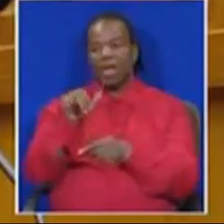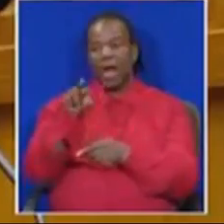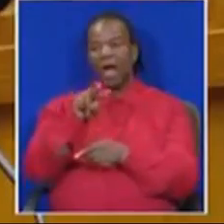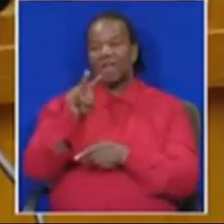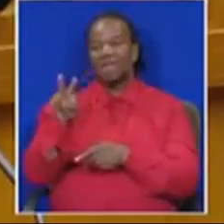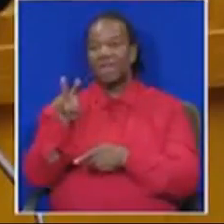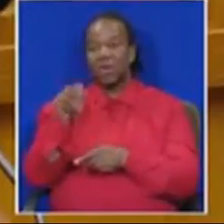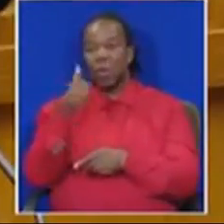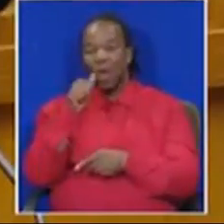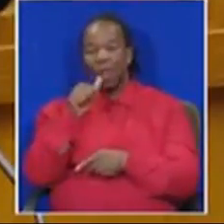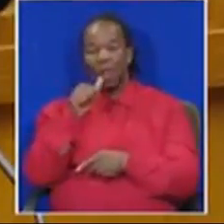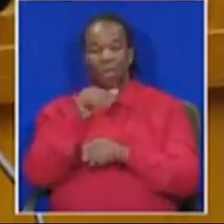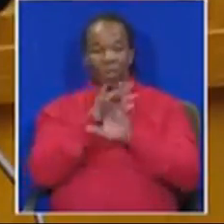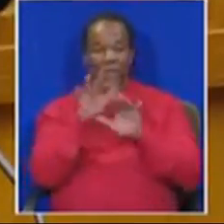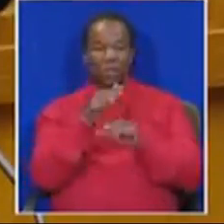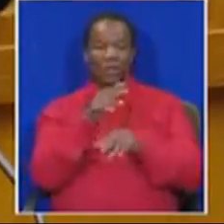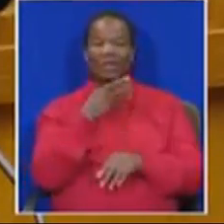2020.